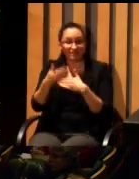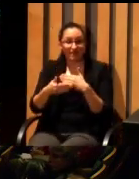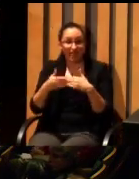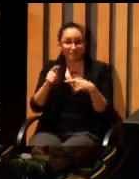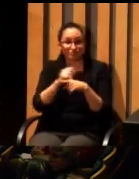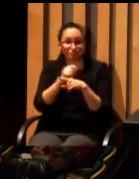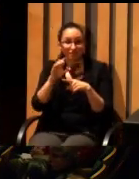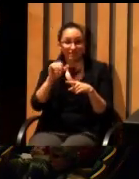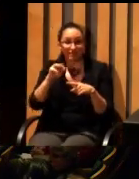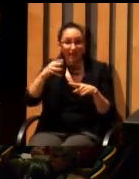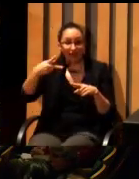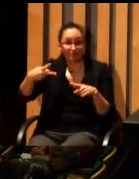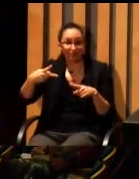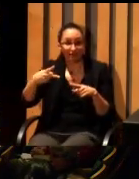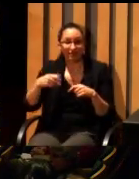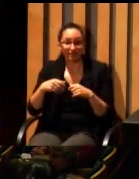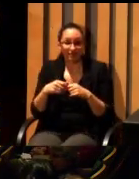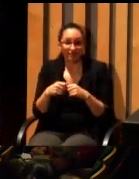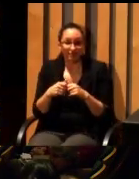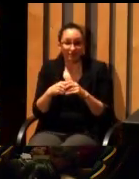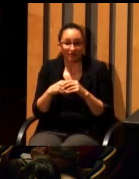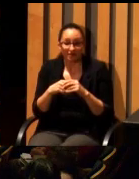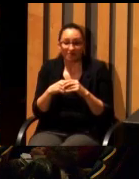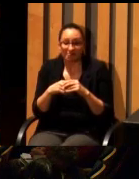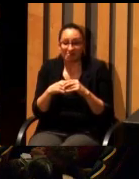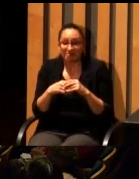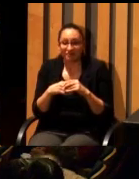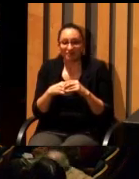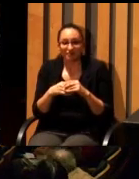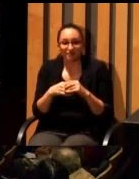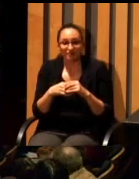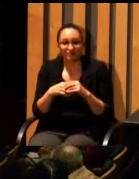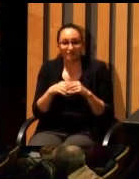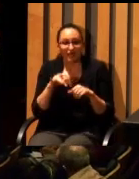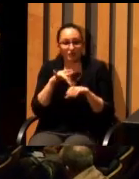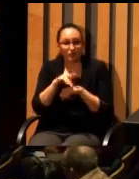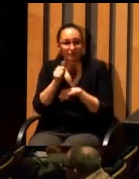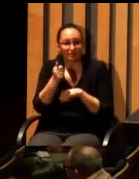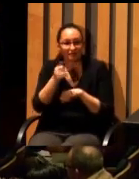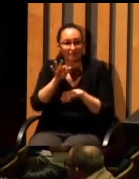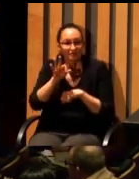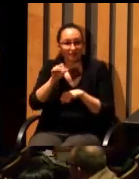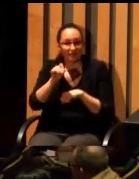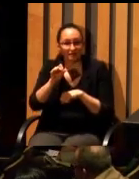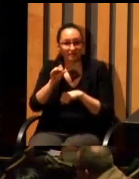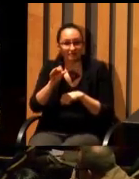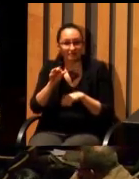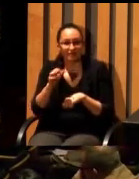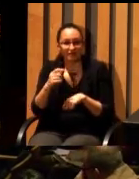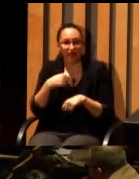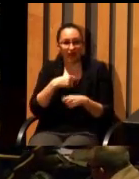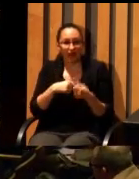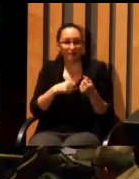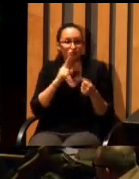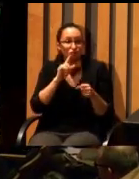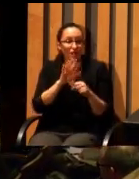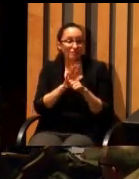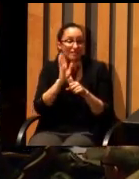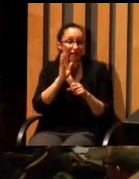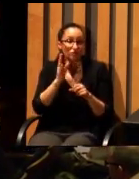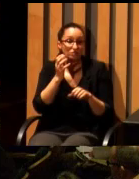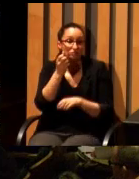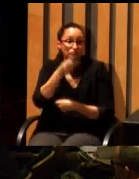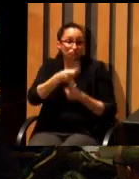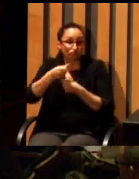start practicing again. And back in the early 90s, I had made a promise in the NIPI that I would protest for 4 years,